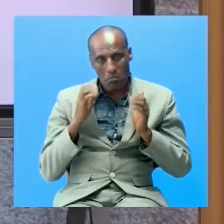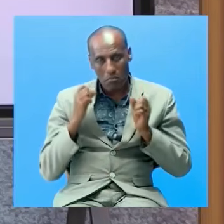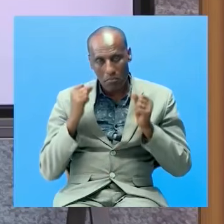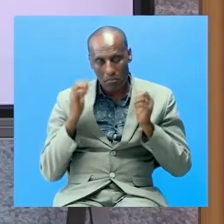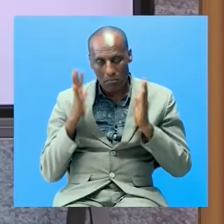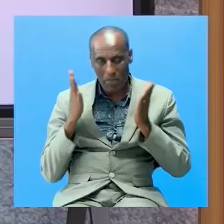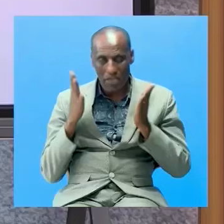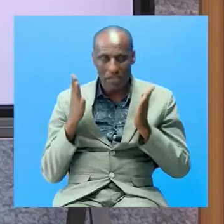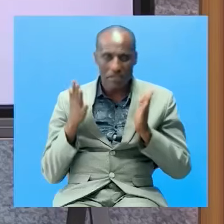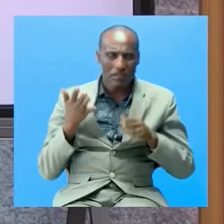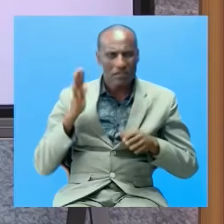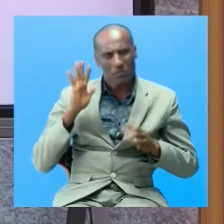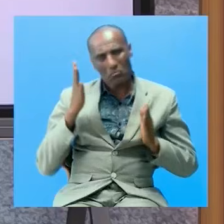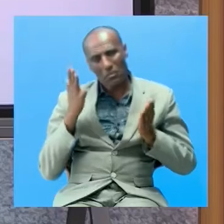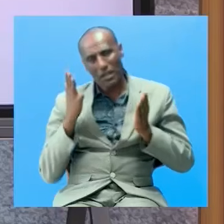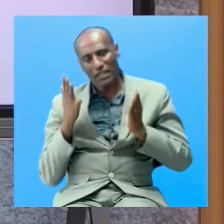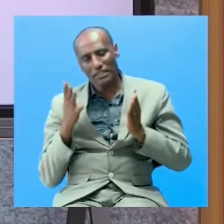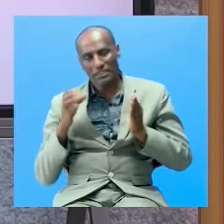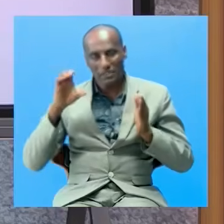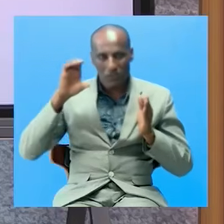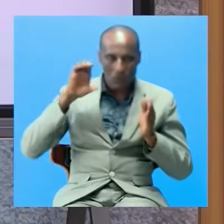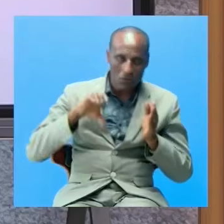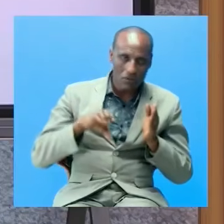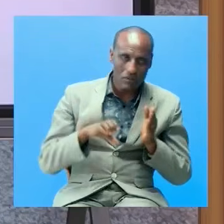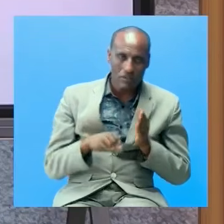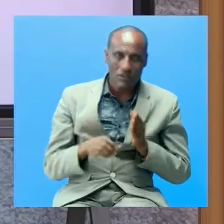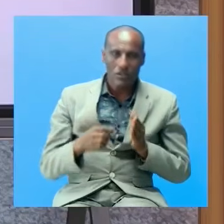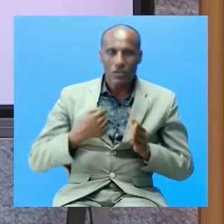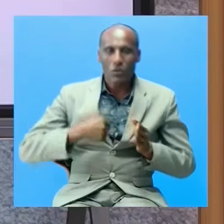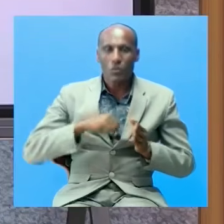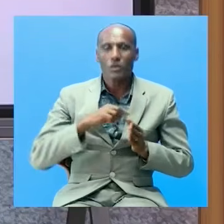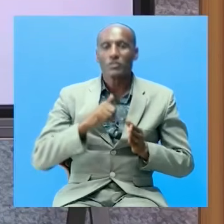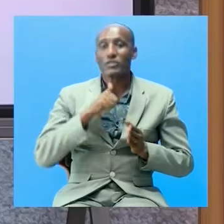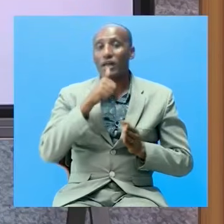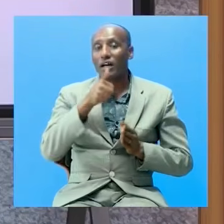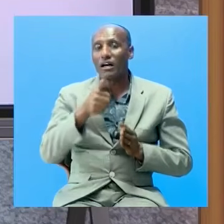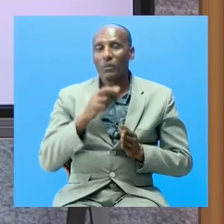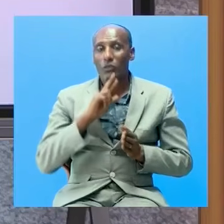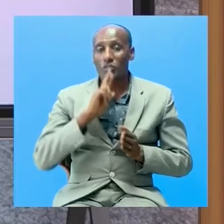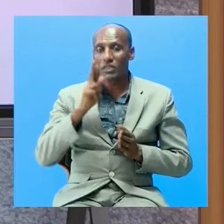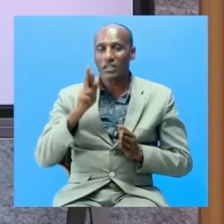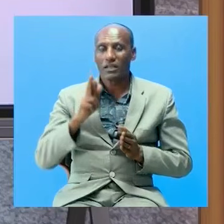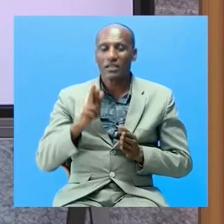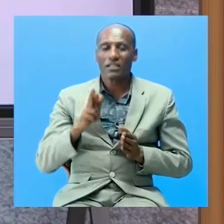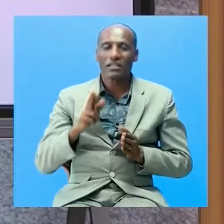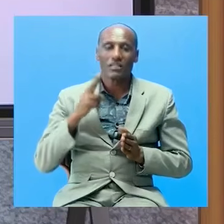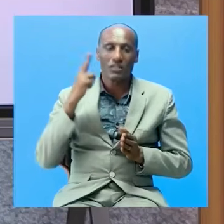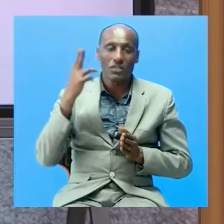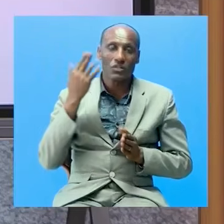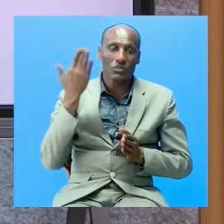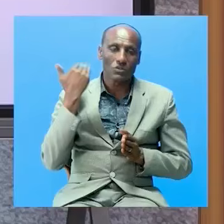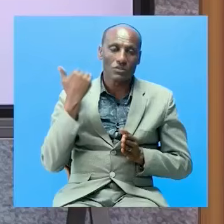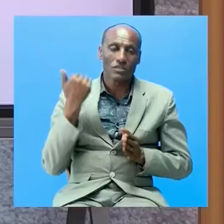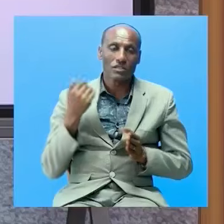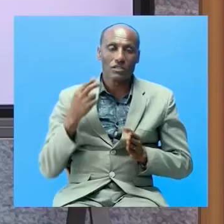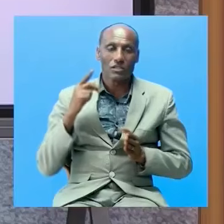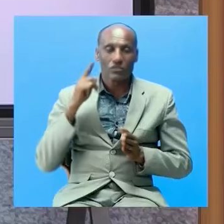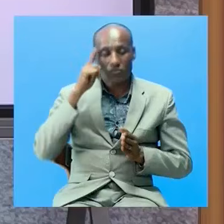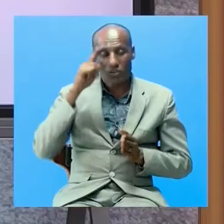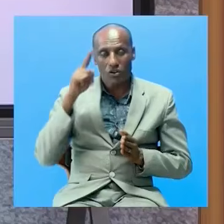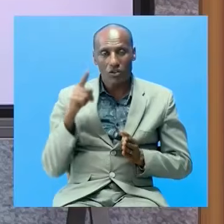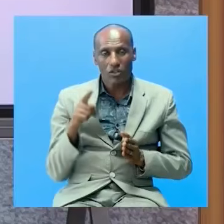modal auxiliaries, may, might, and could on the first, which are used for